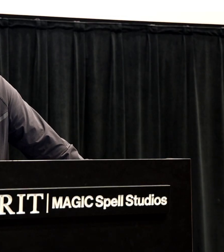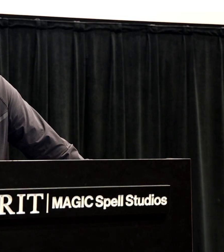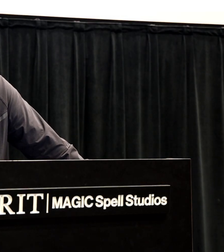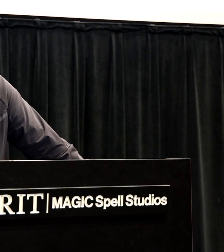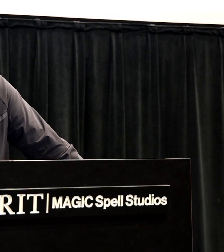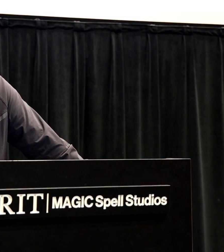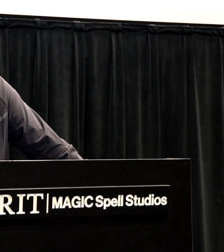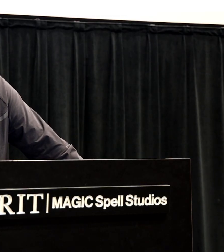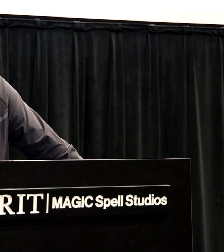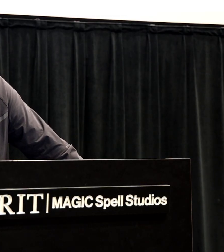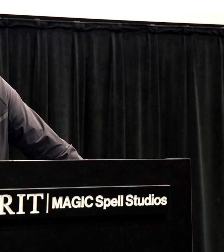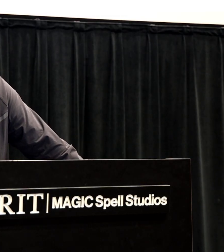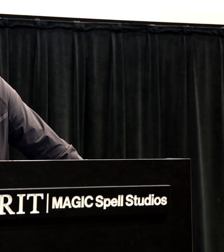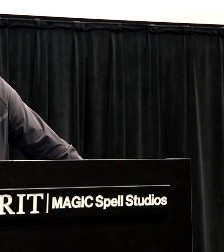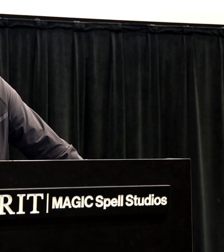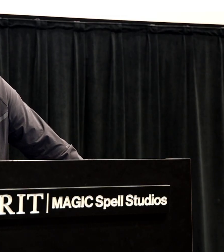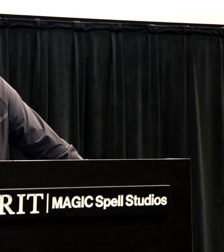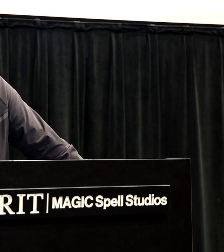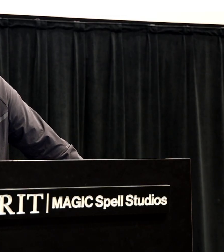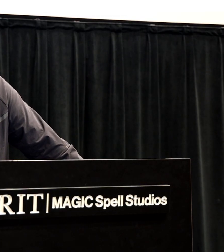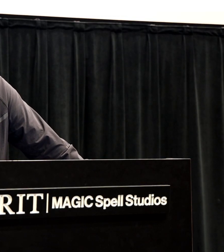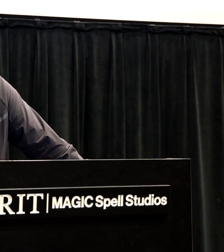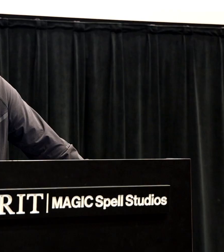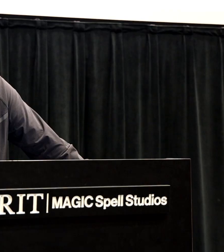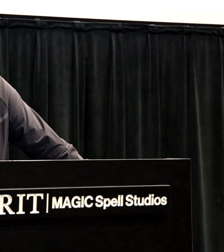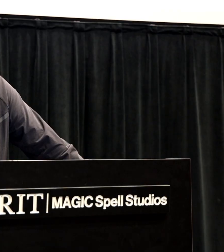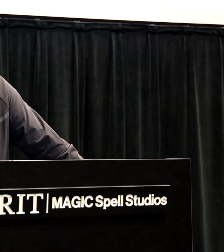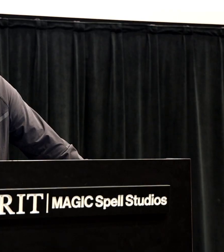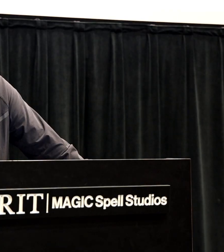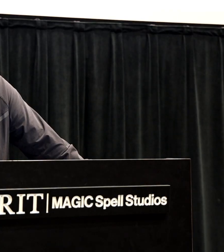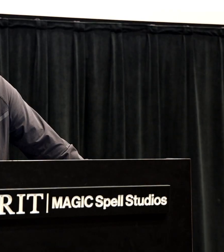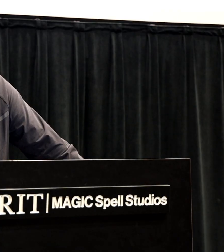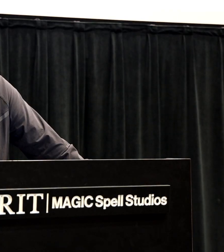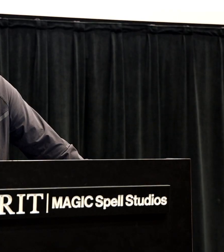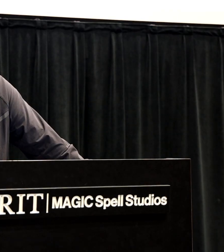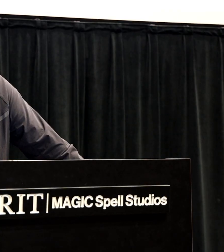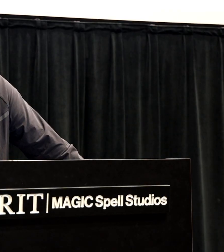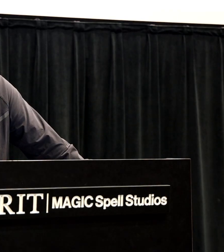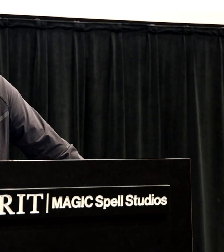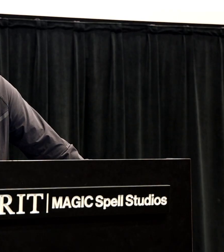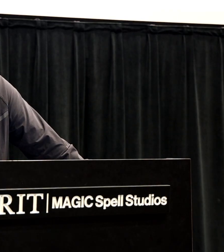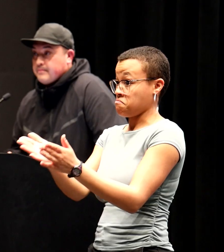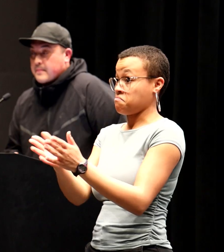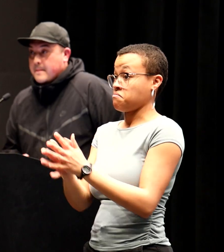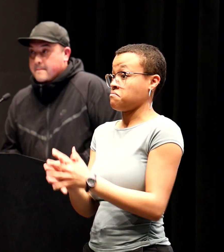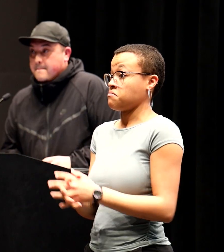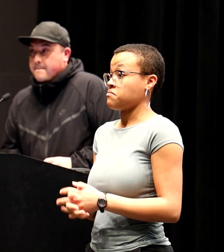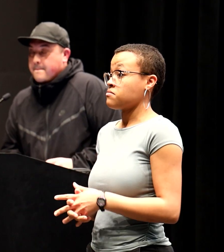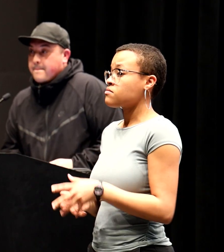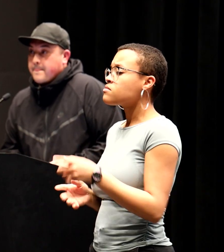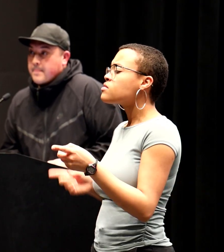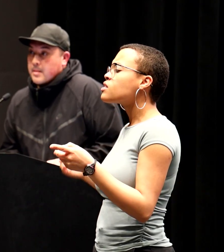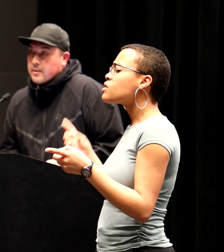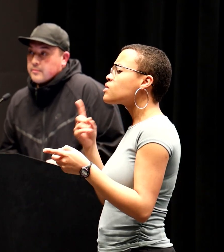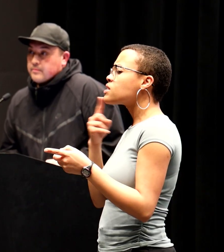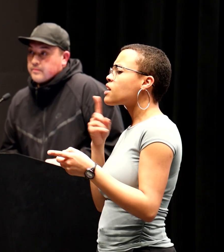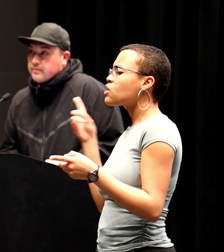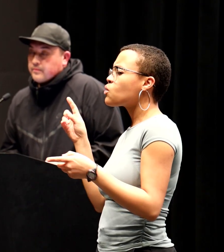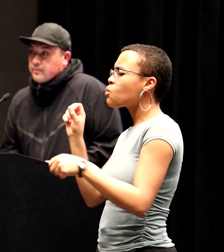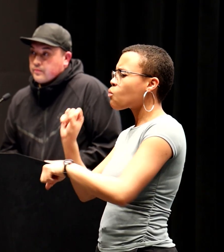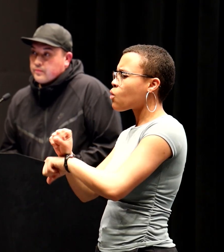right? But yeah, I feel like strategy is gonna be your best friend there. So you say you work a lot